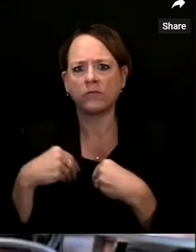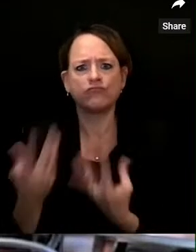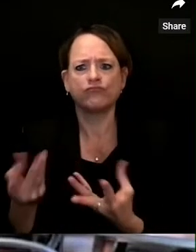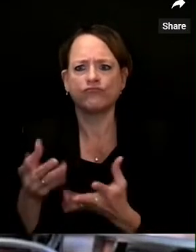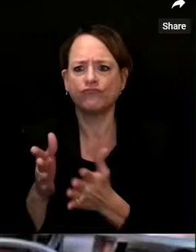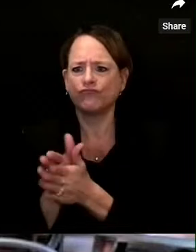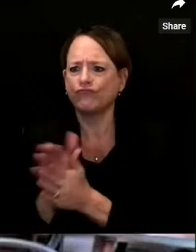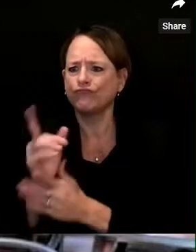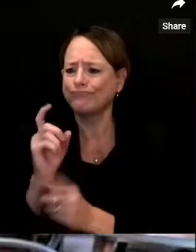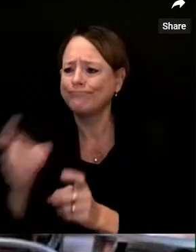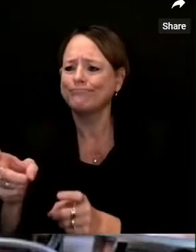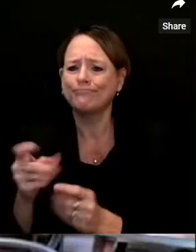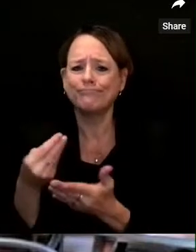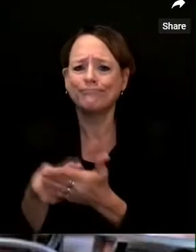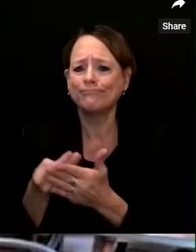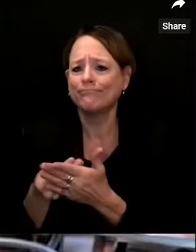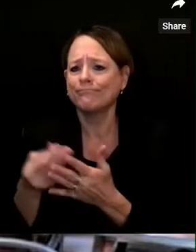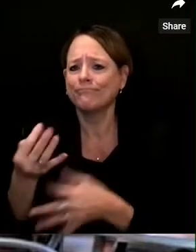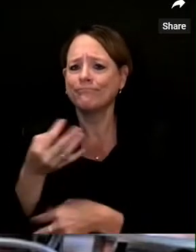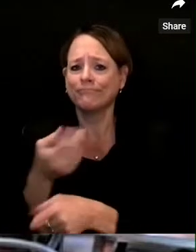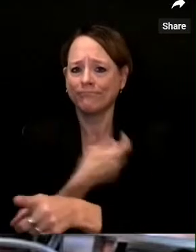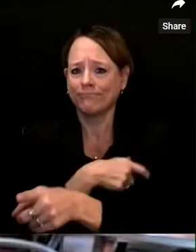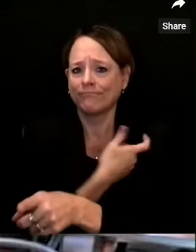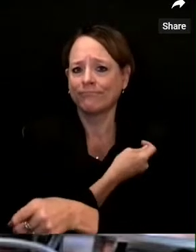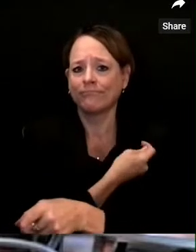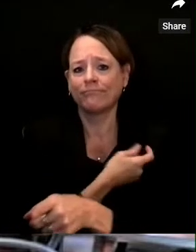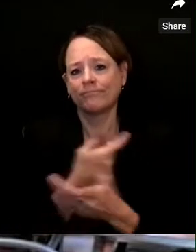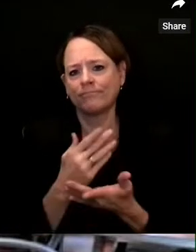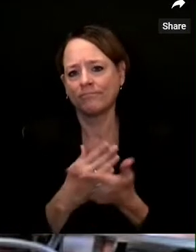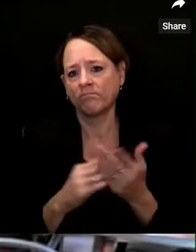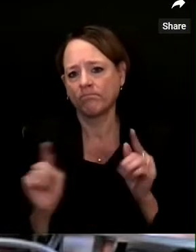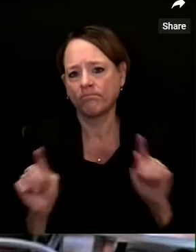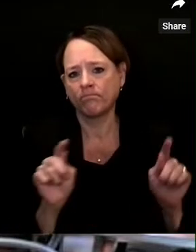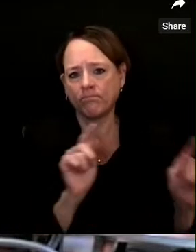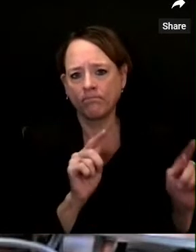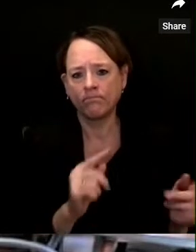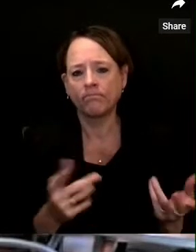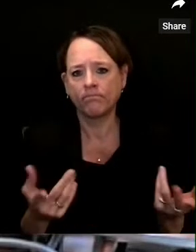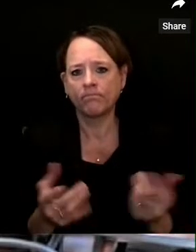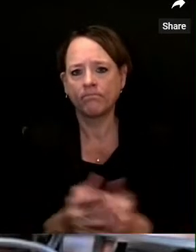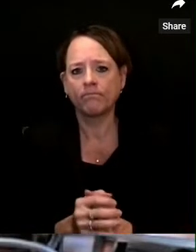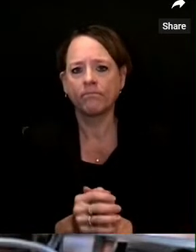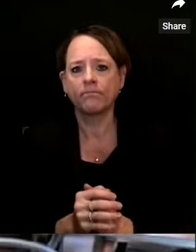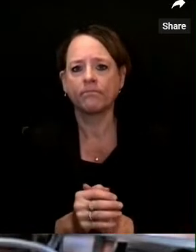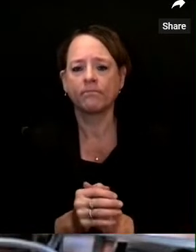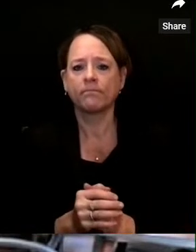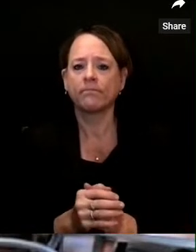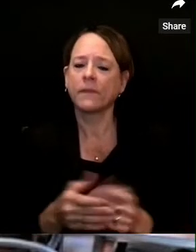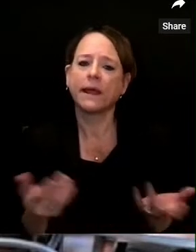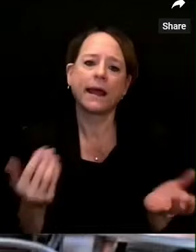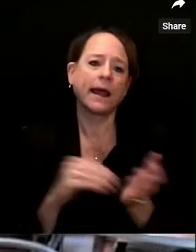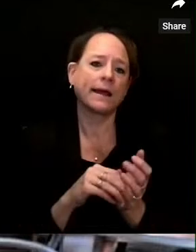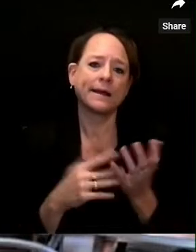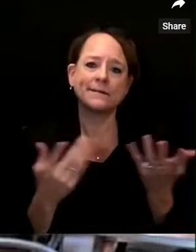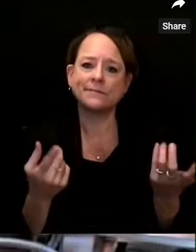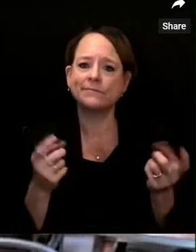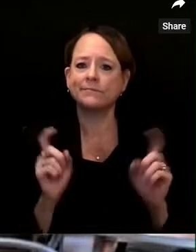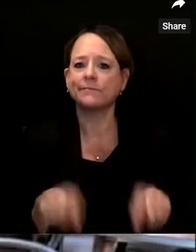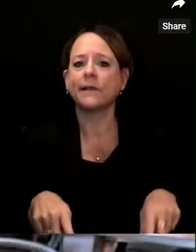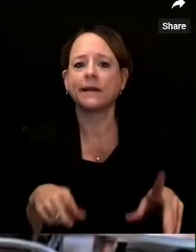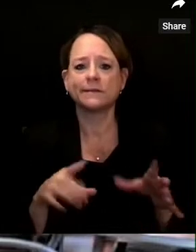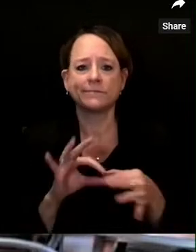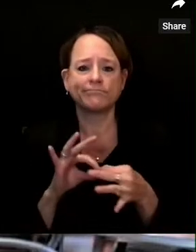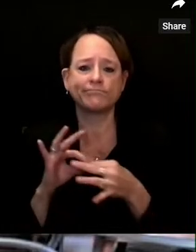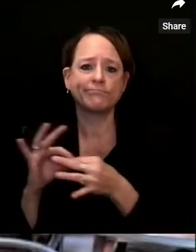think together we're continuing to keep the focus on, we're continuing to make it easy for people to get that first